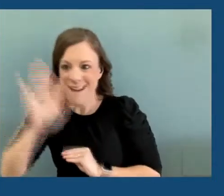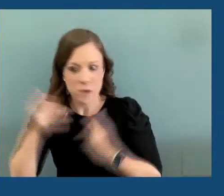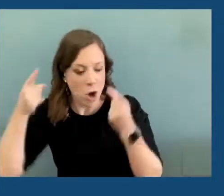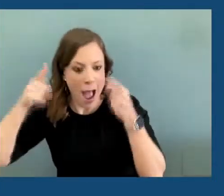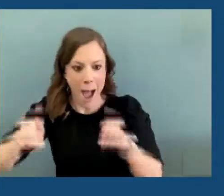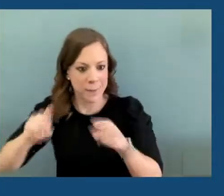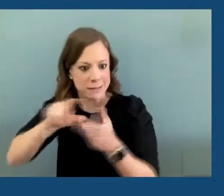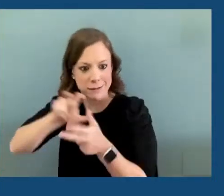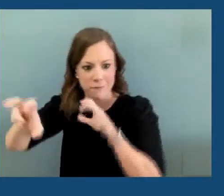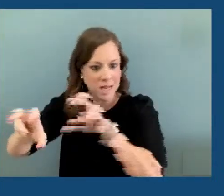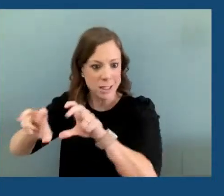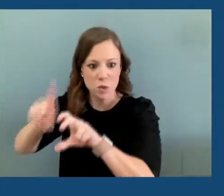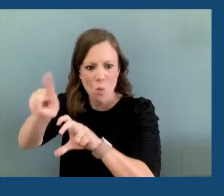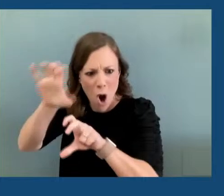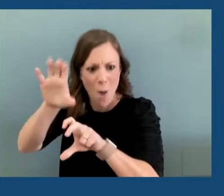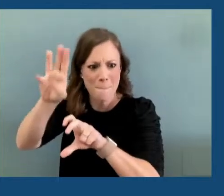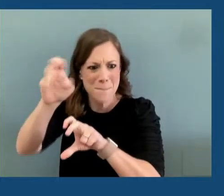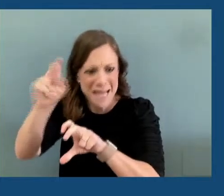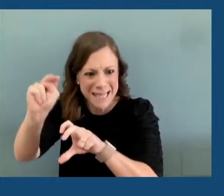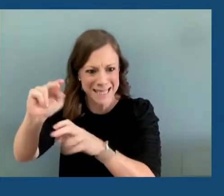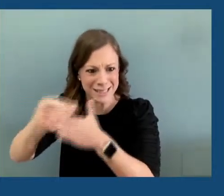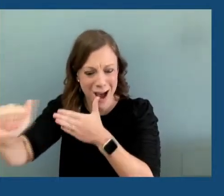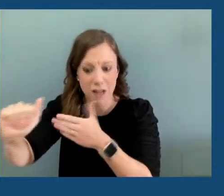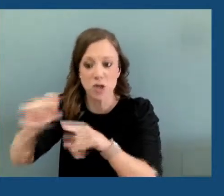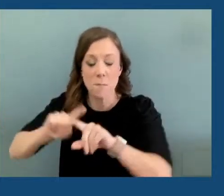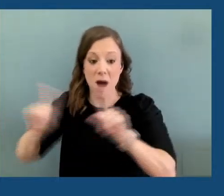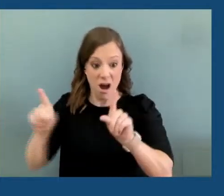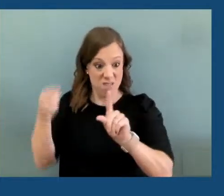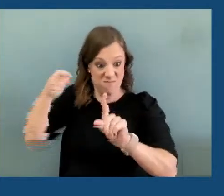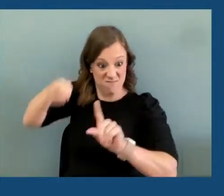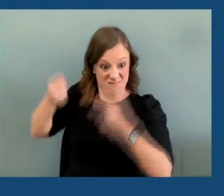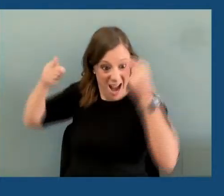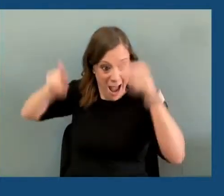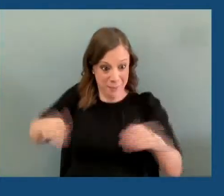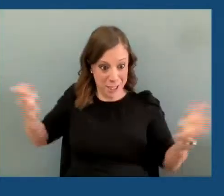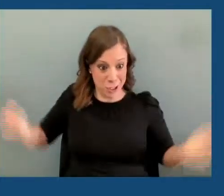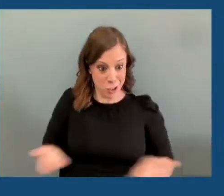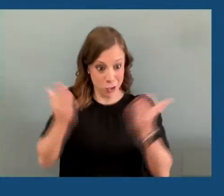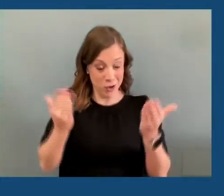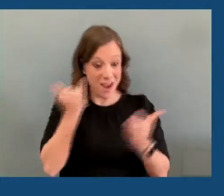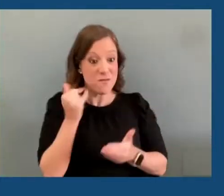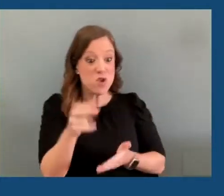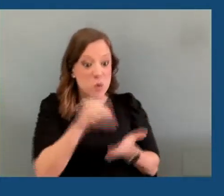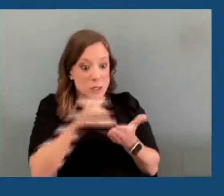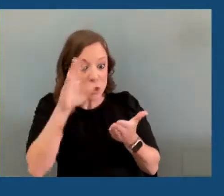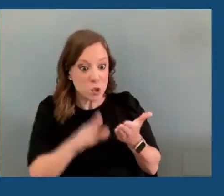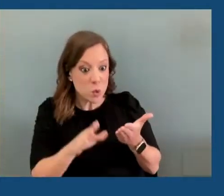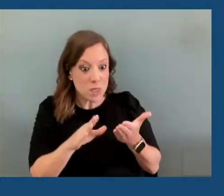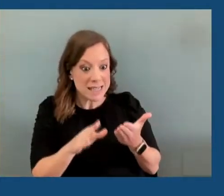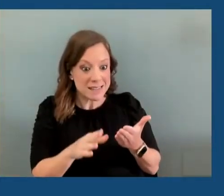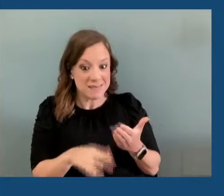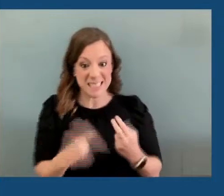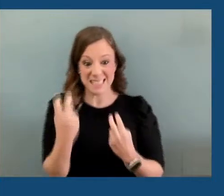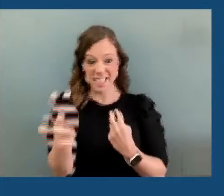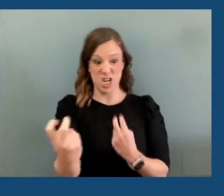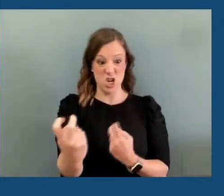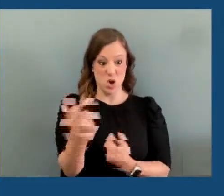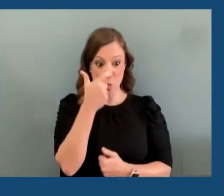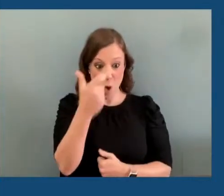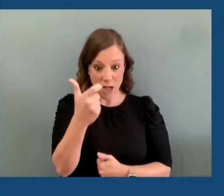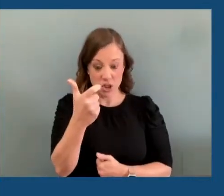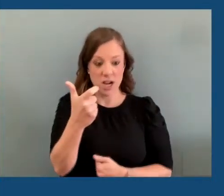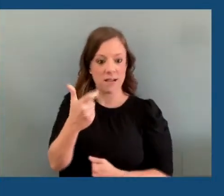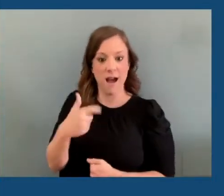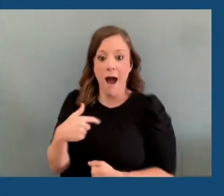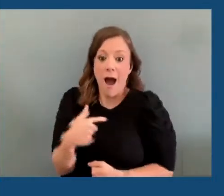large. That's what's happening here. And if you're a student sitting in your chairs right now, unlike when I was growing up and they're saying,